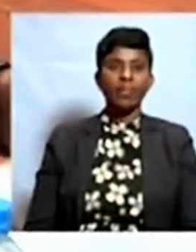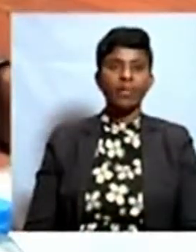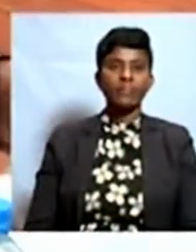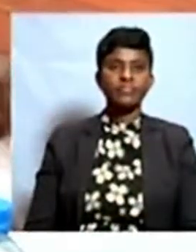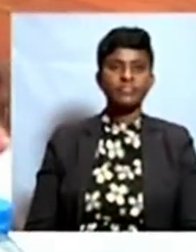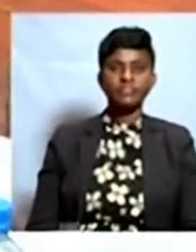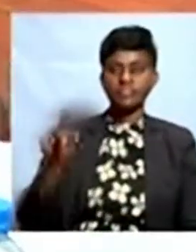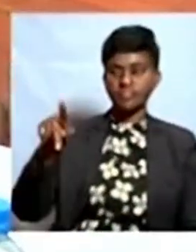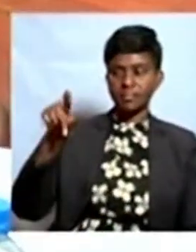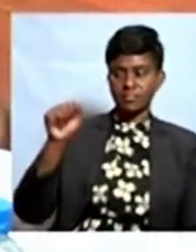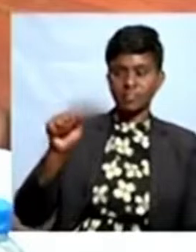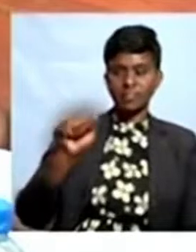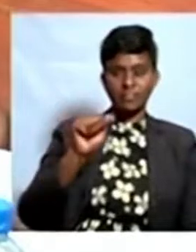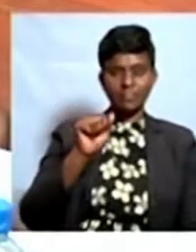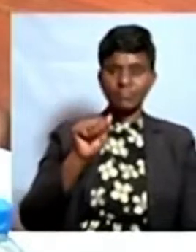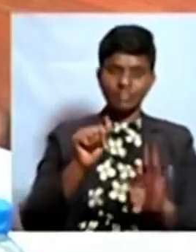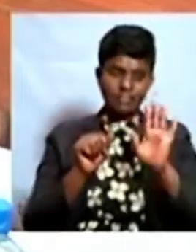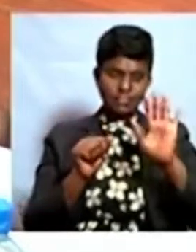The PS and your team,